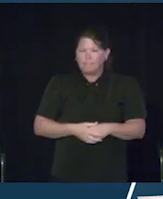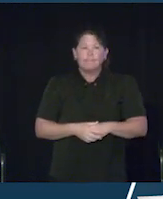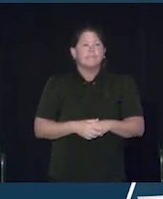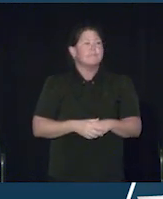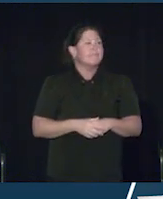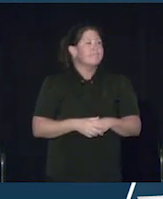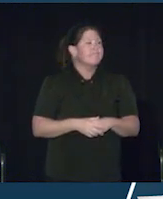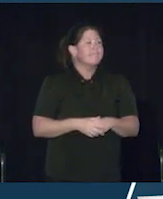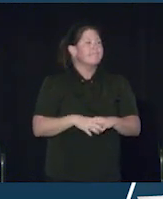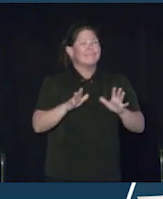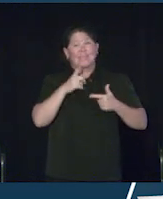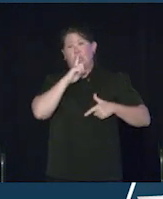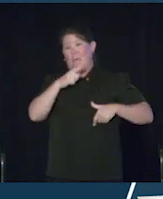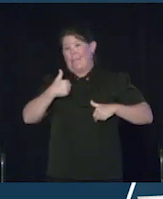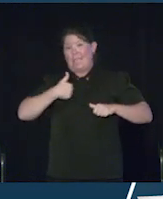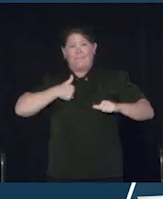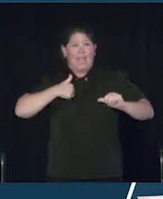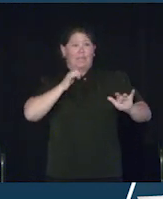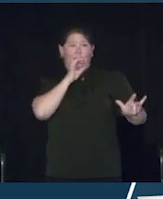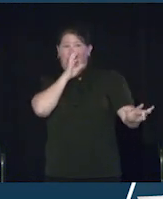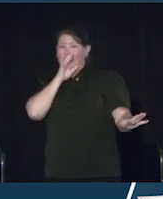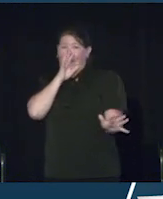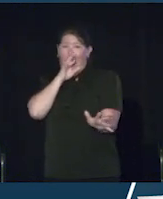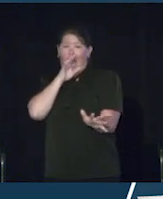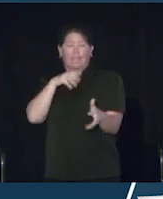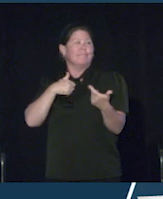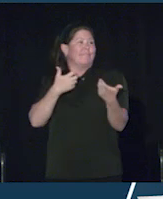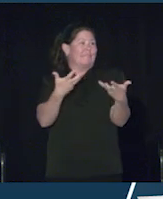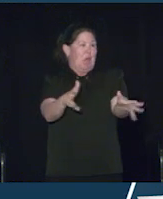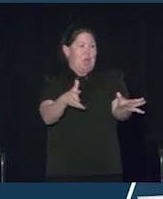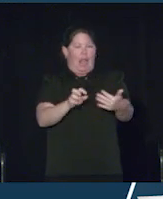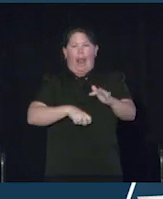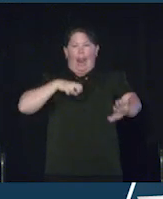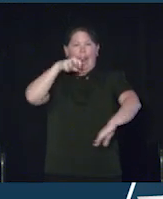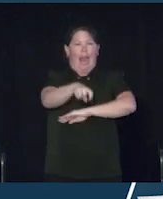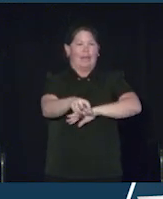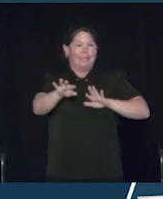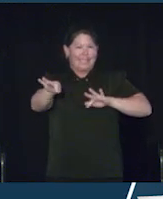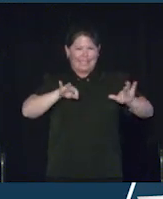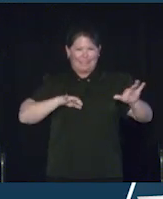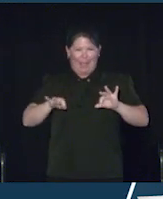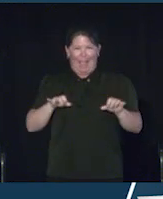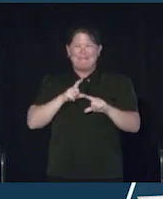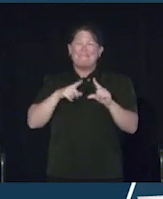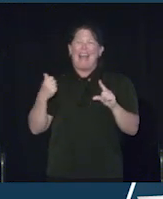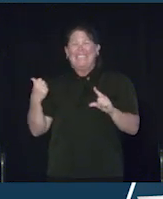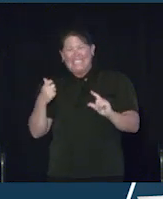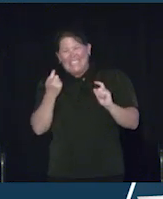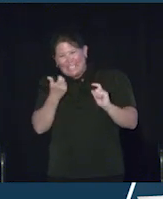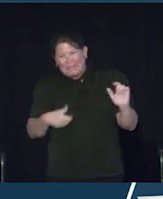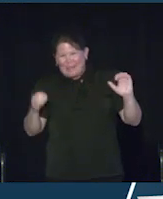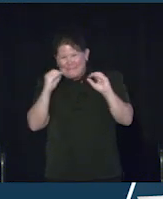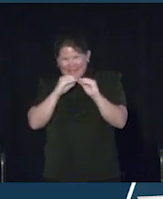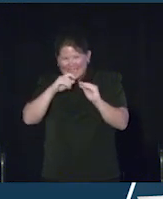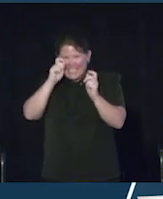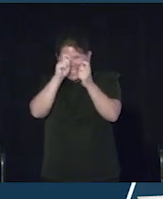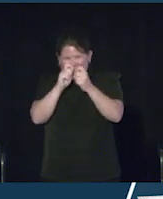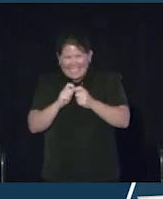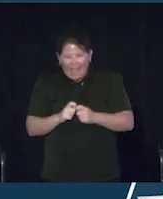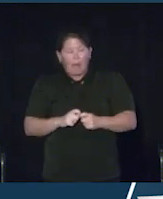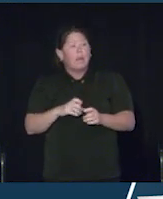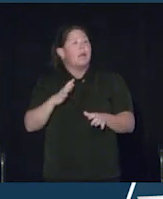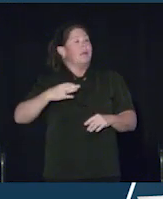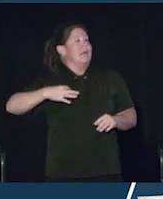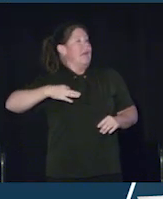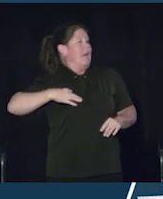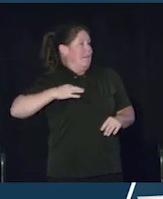I went too fast and I already explained some of this, but this goes into some detail. Applicants are determined to be eligible